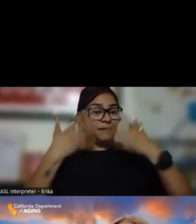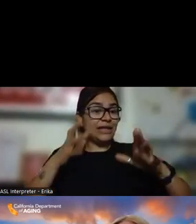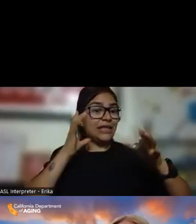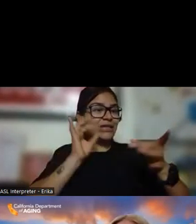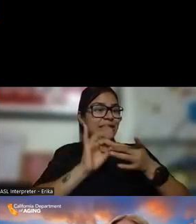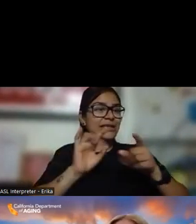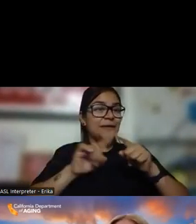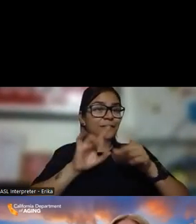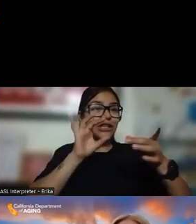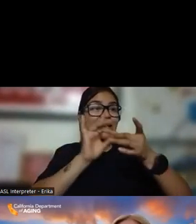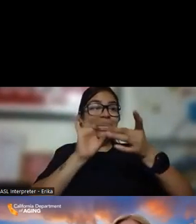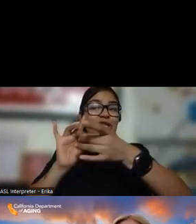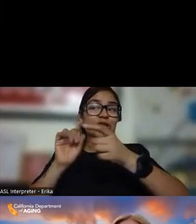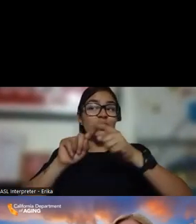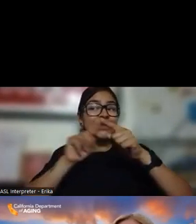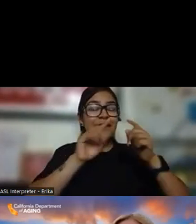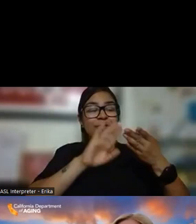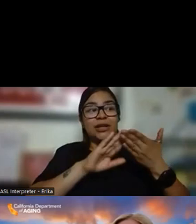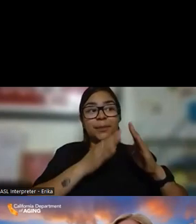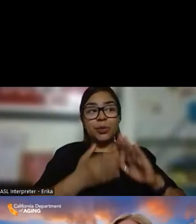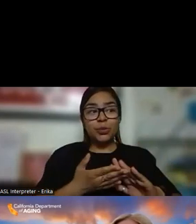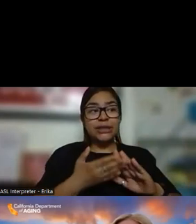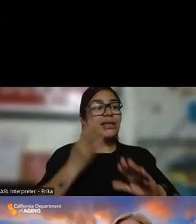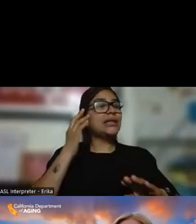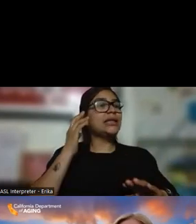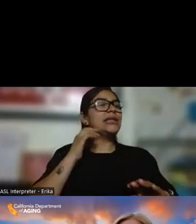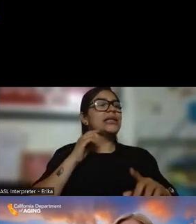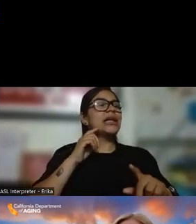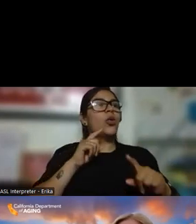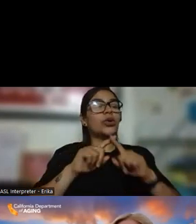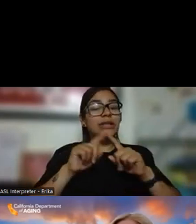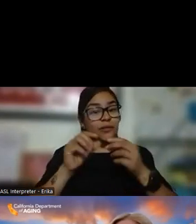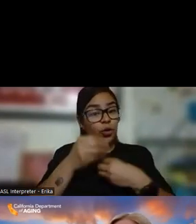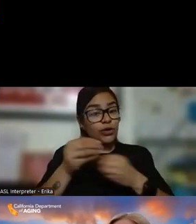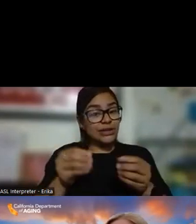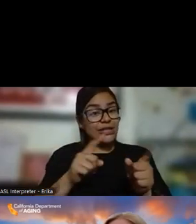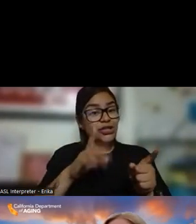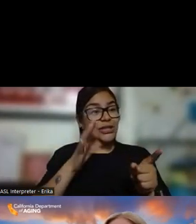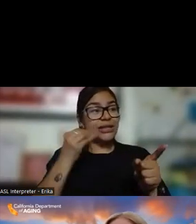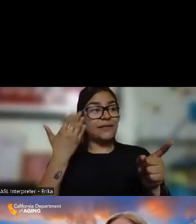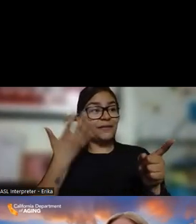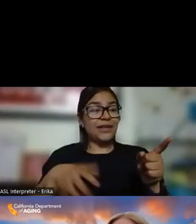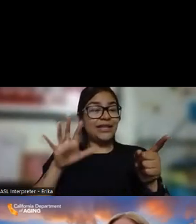of communities? So that was definitely something that we reviewed in our process of awarding.